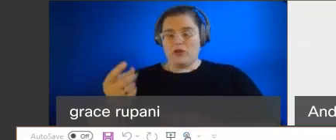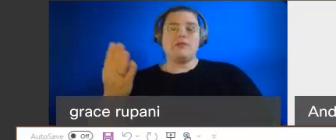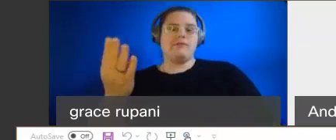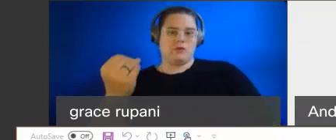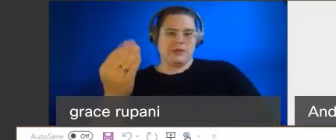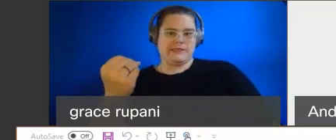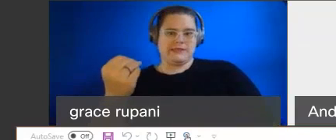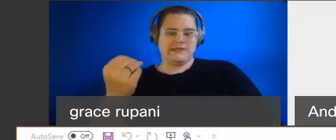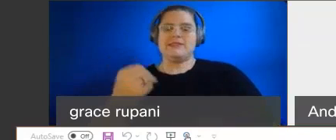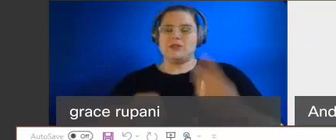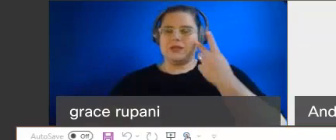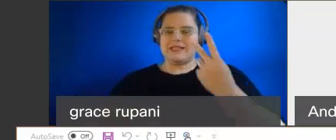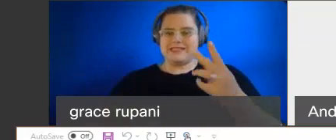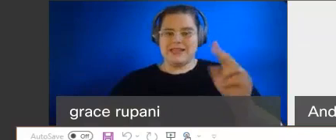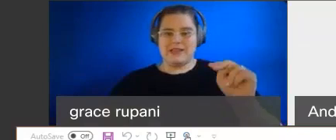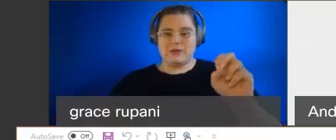see, November